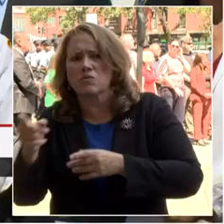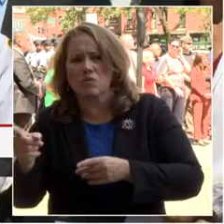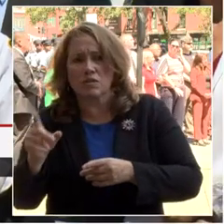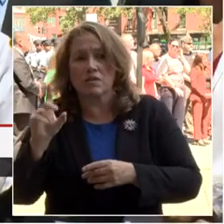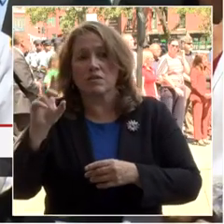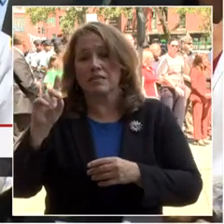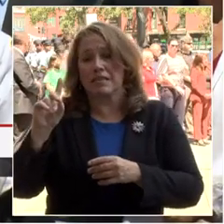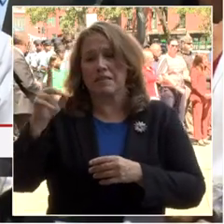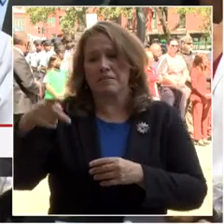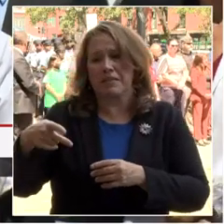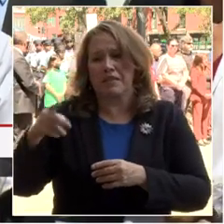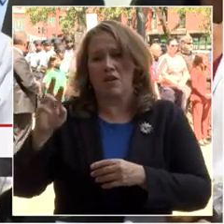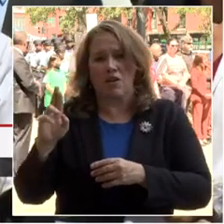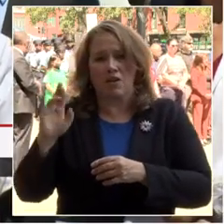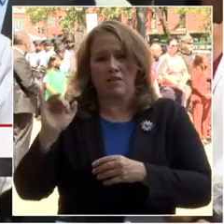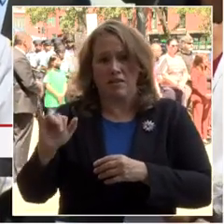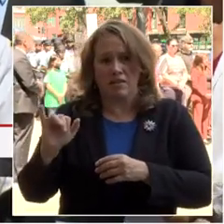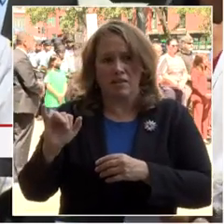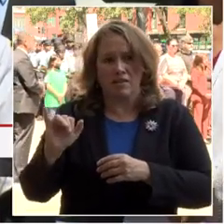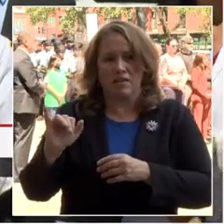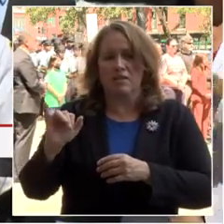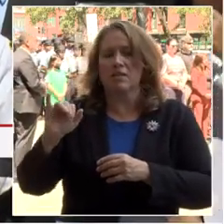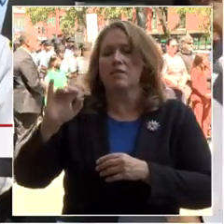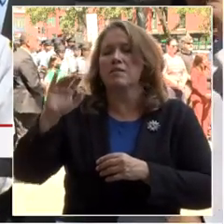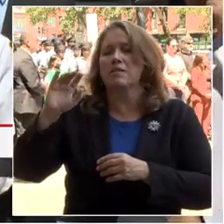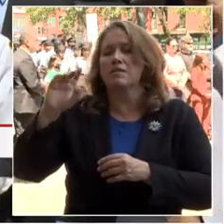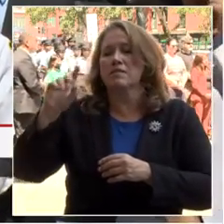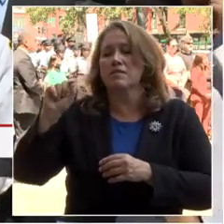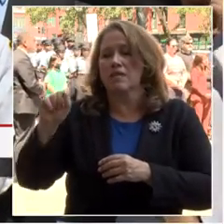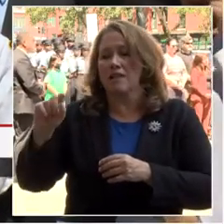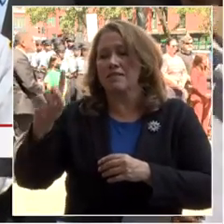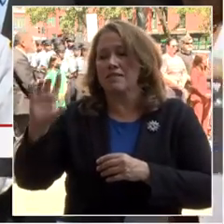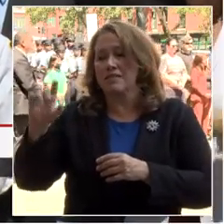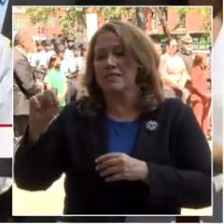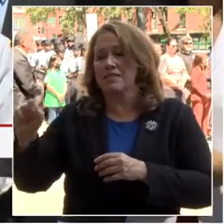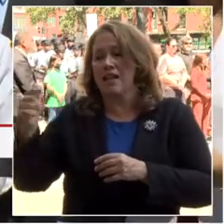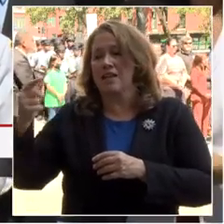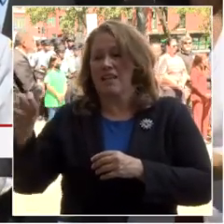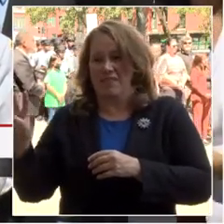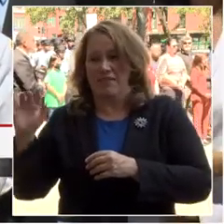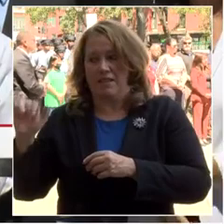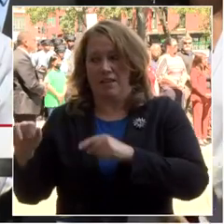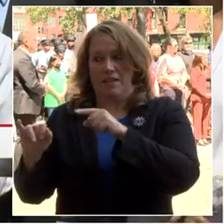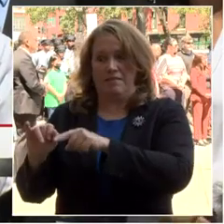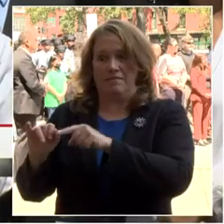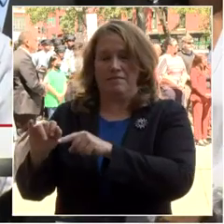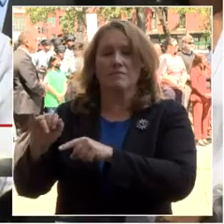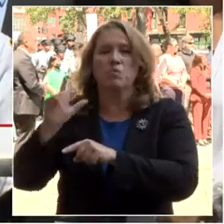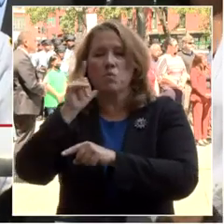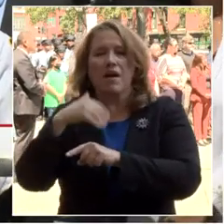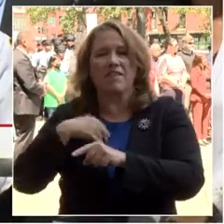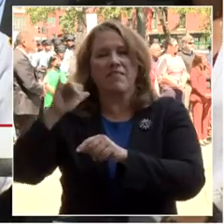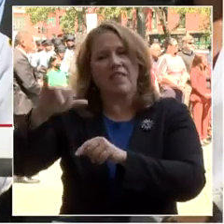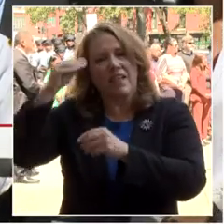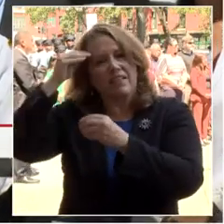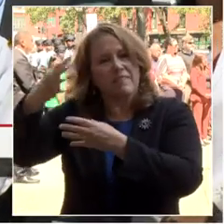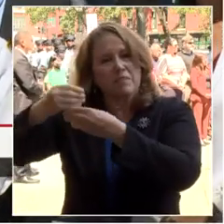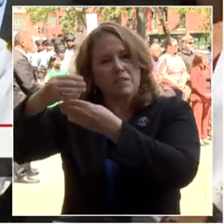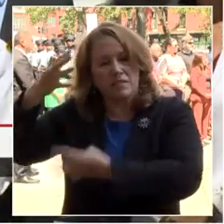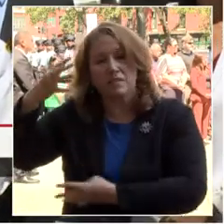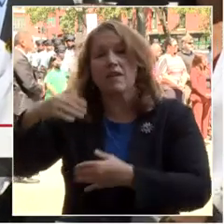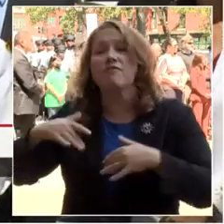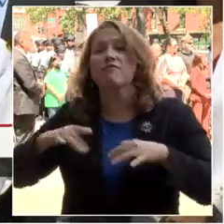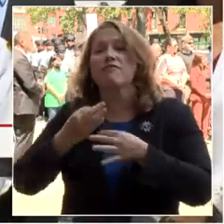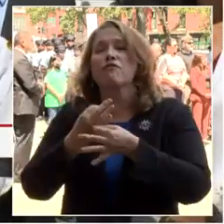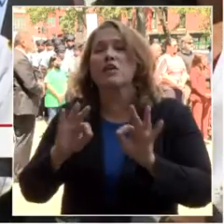dpr.dc.gov to find out where the sites are for free meals for young people. We also have launched a new website